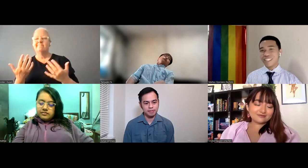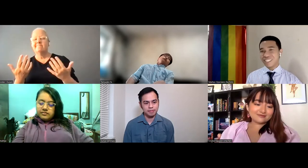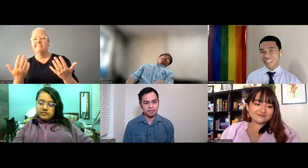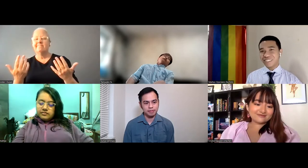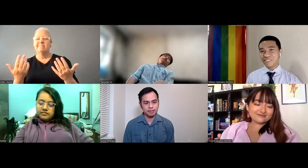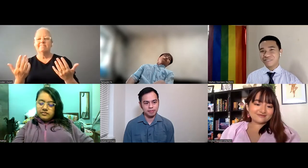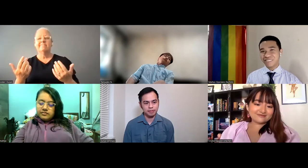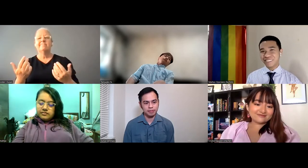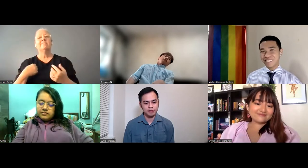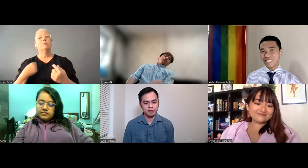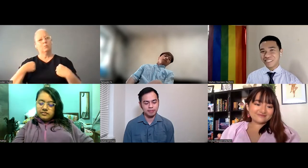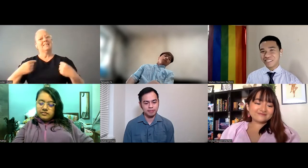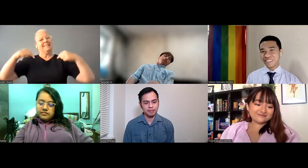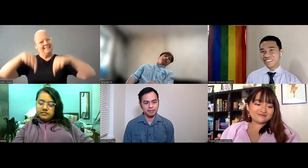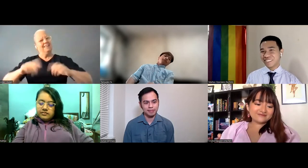we should be existing.